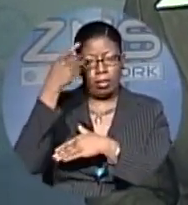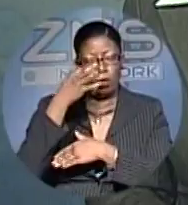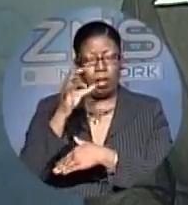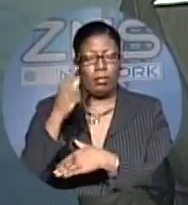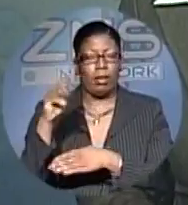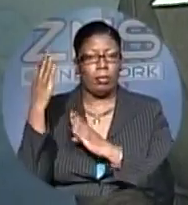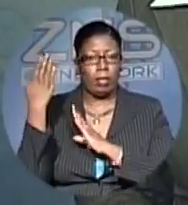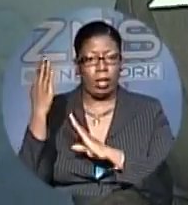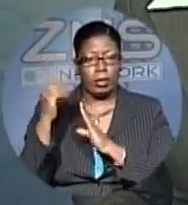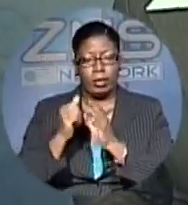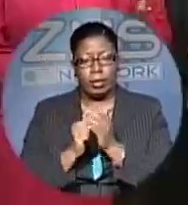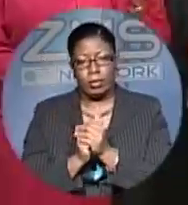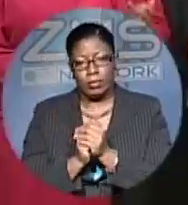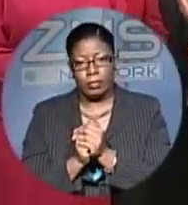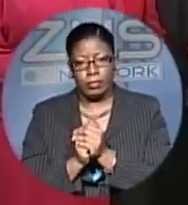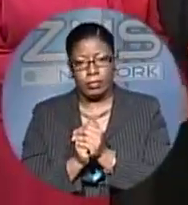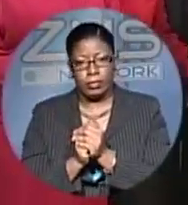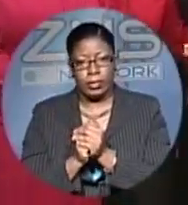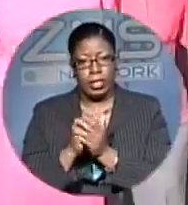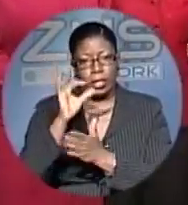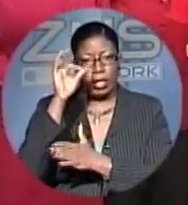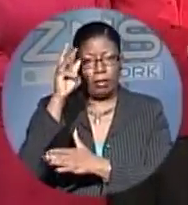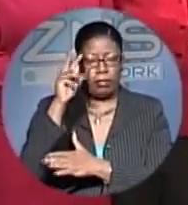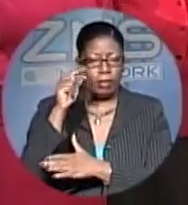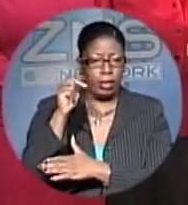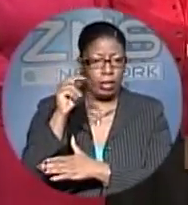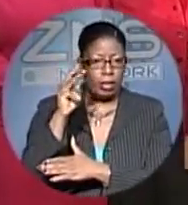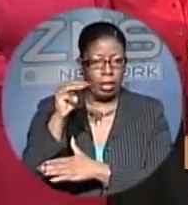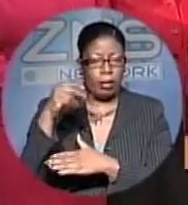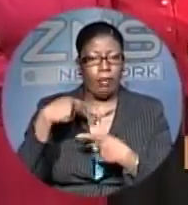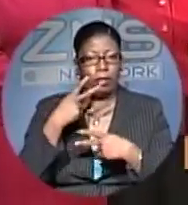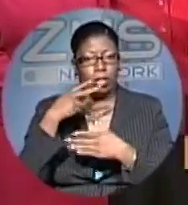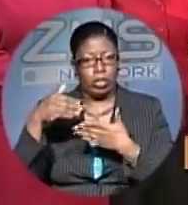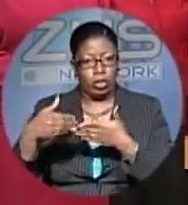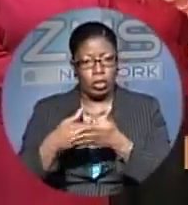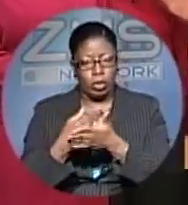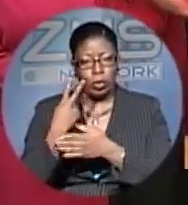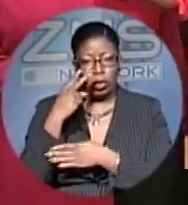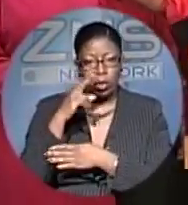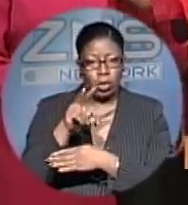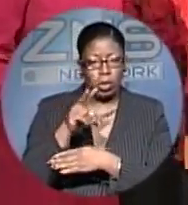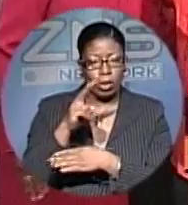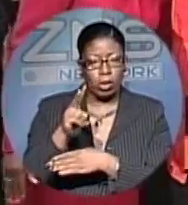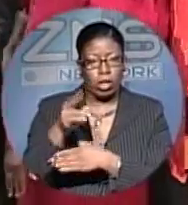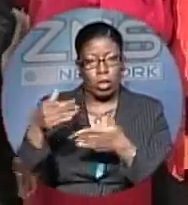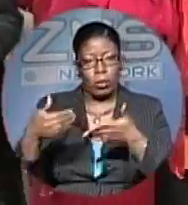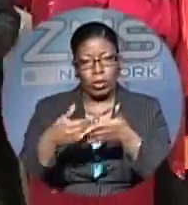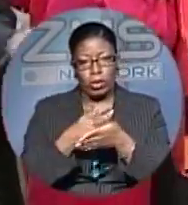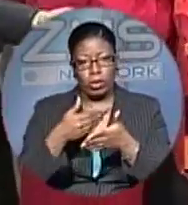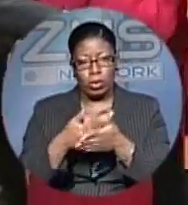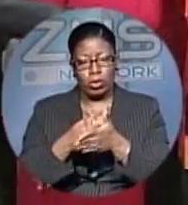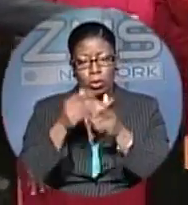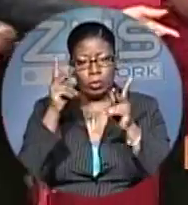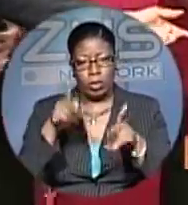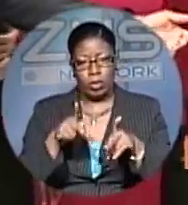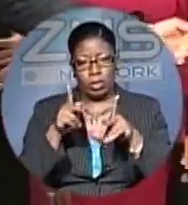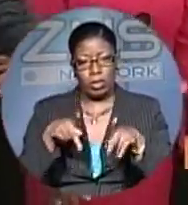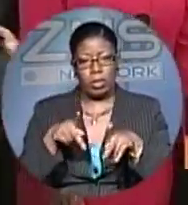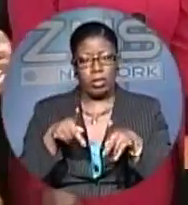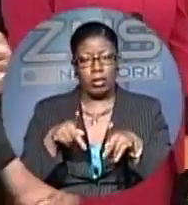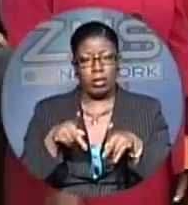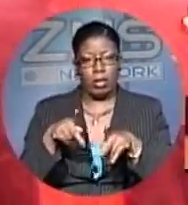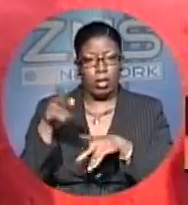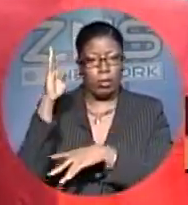more. The Free National Movement has a new look. They include a slate of newcomers to politics like John Boswick